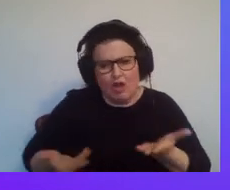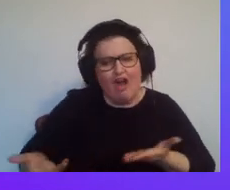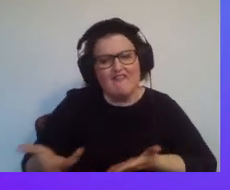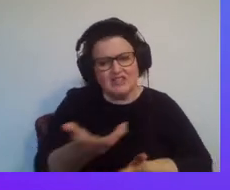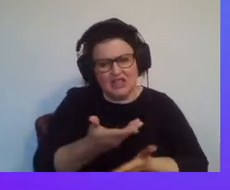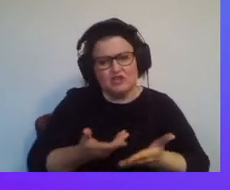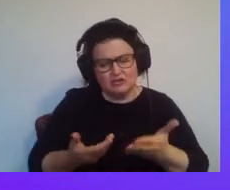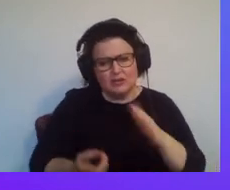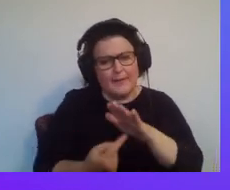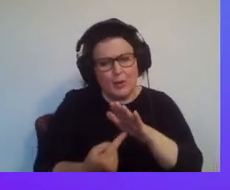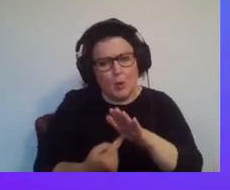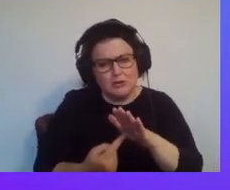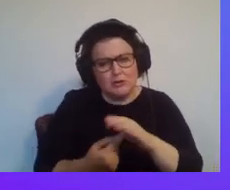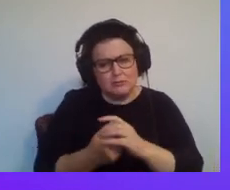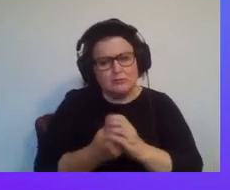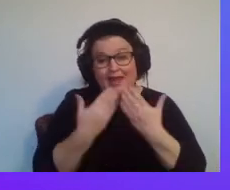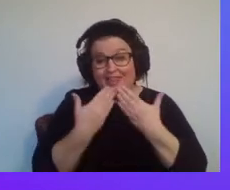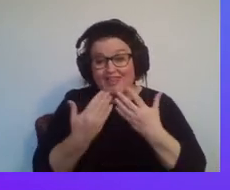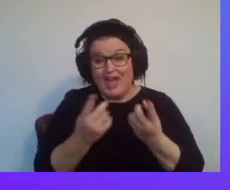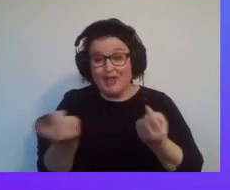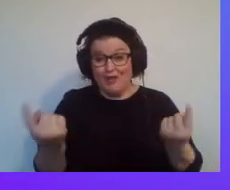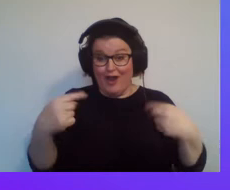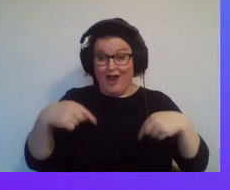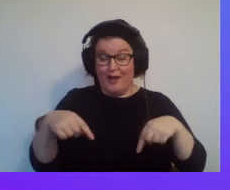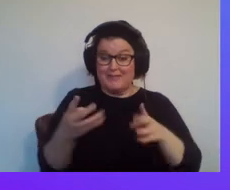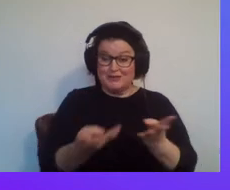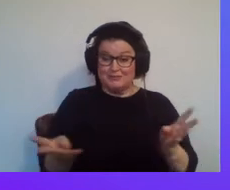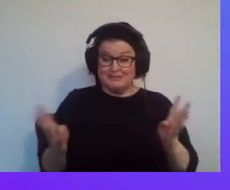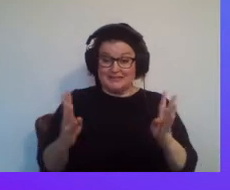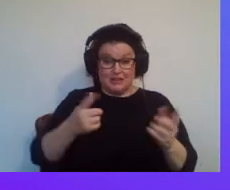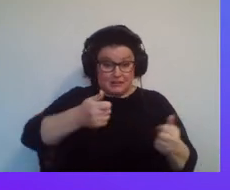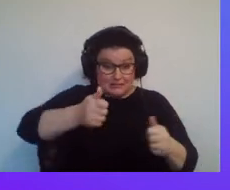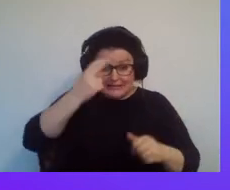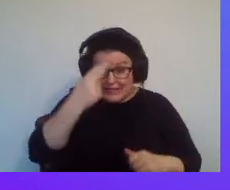to say thank you to all our guests here. Have you all been introduced?